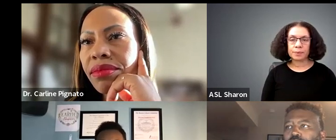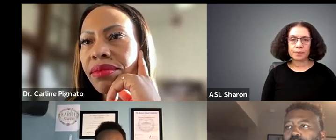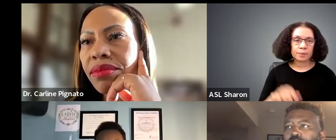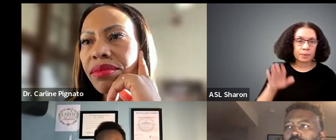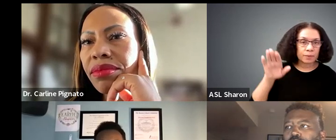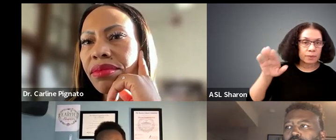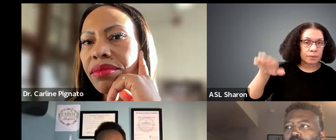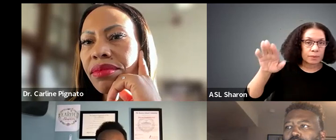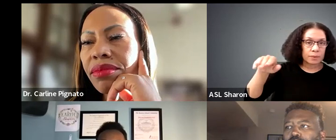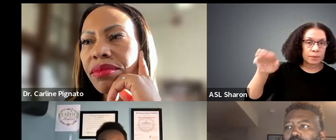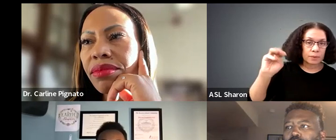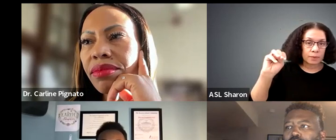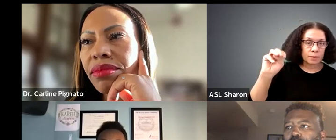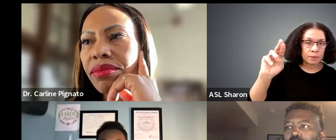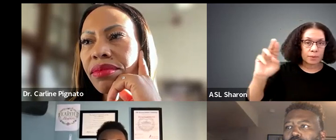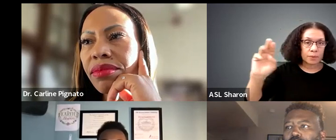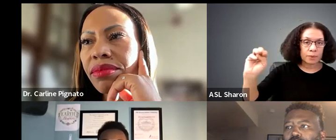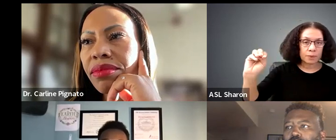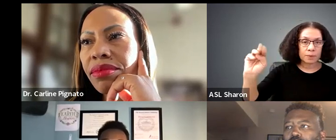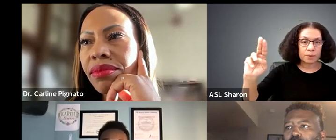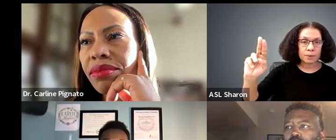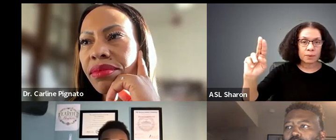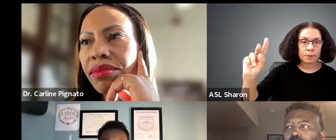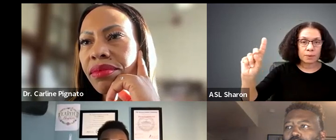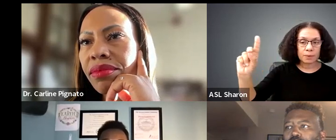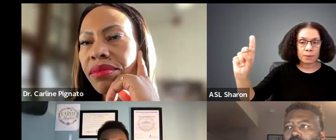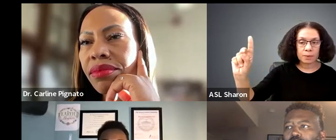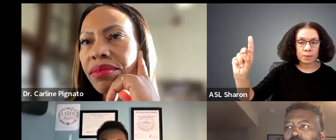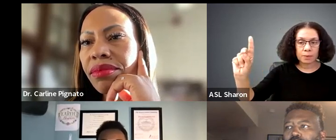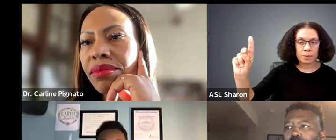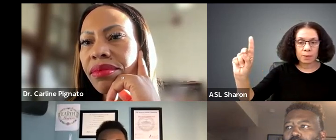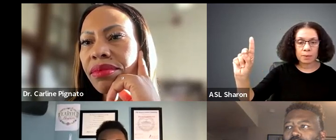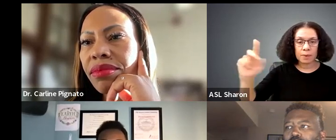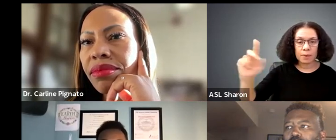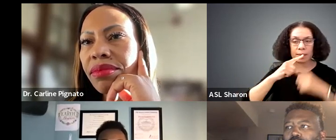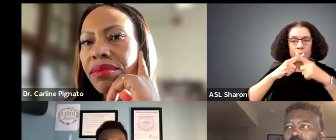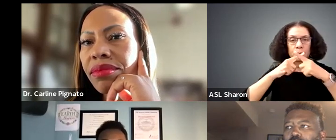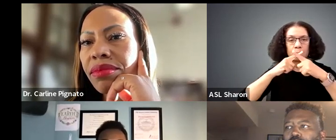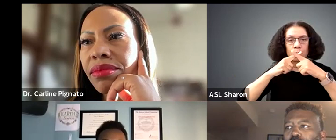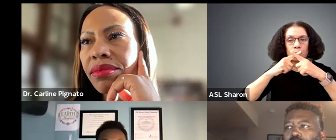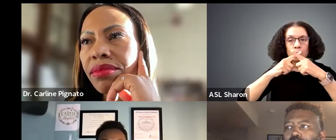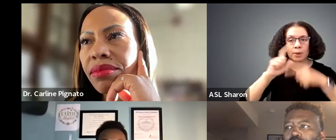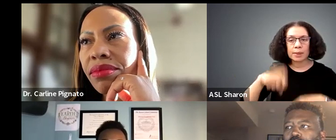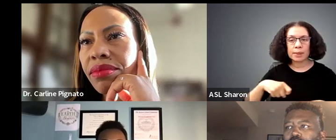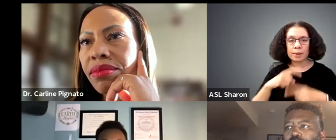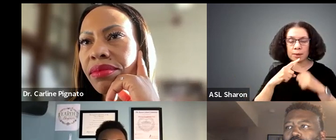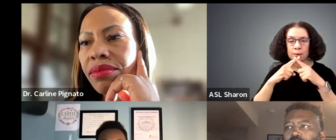Mr. Mudd, are you with us? I think Mr. Mudd is muted.